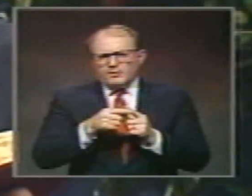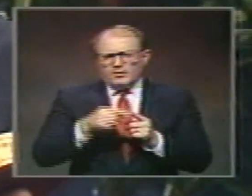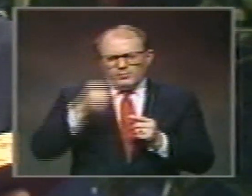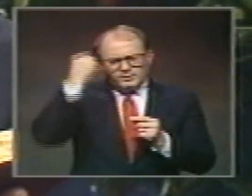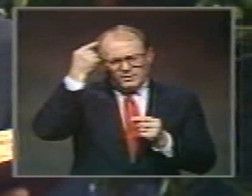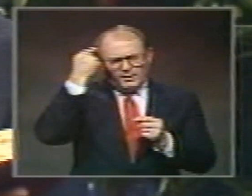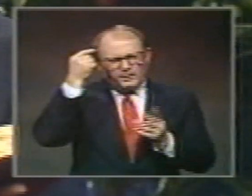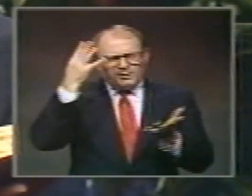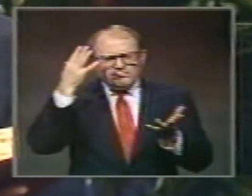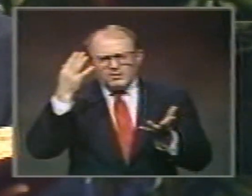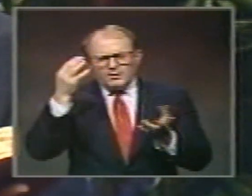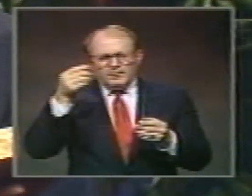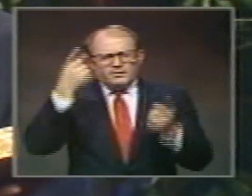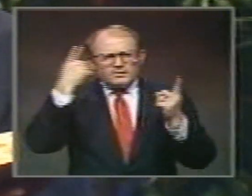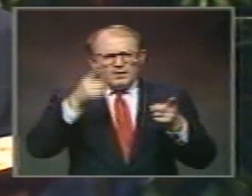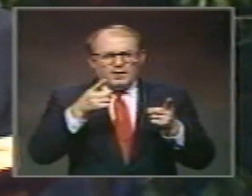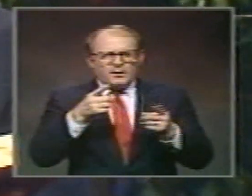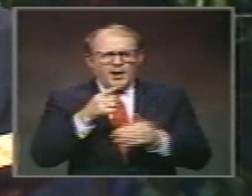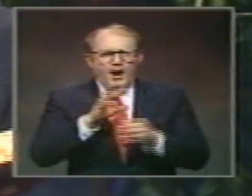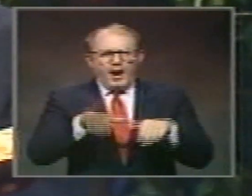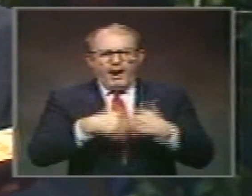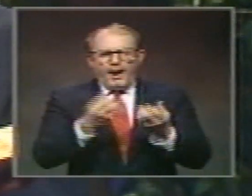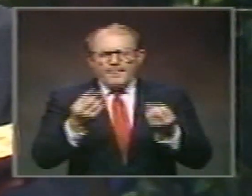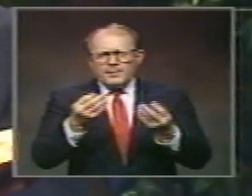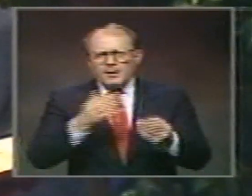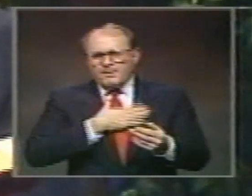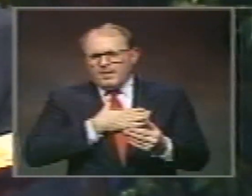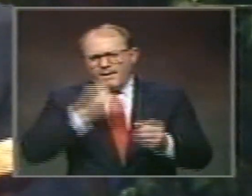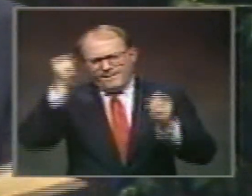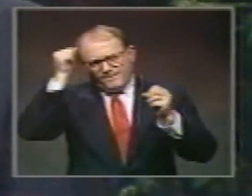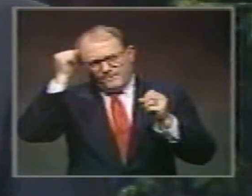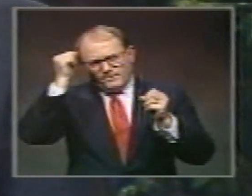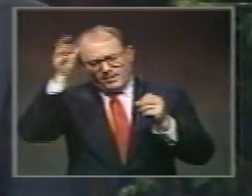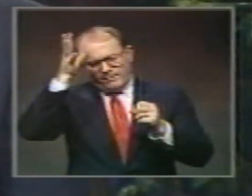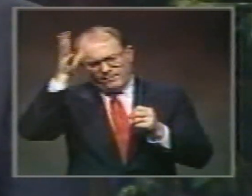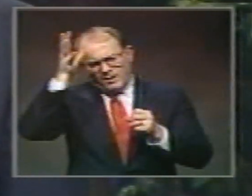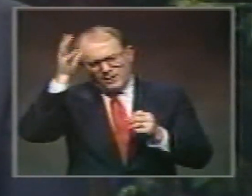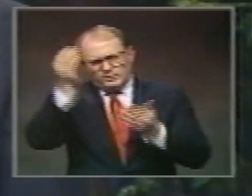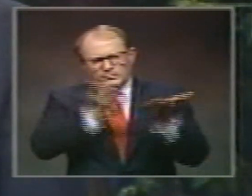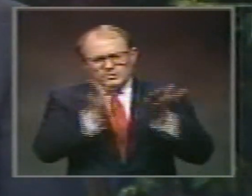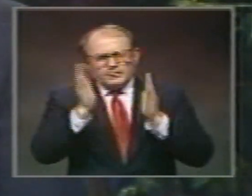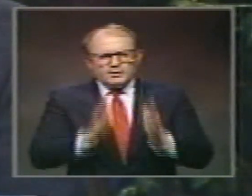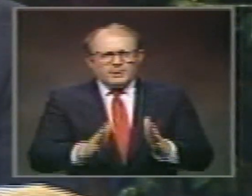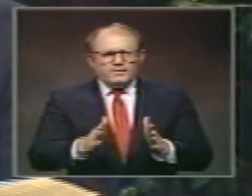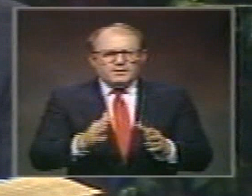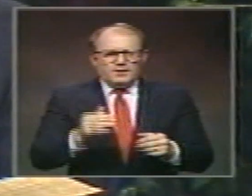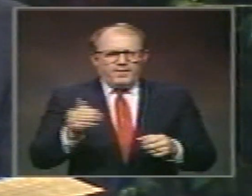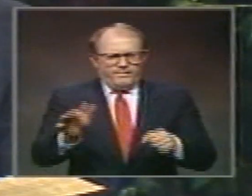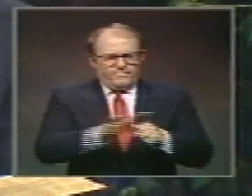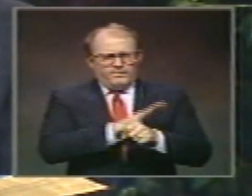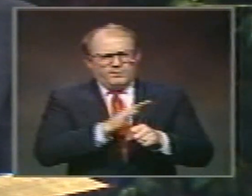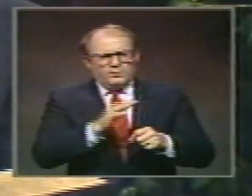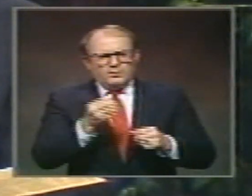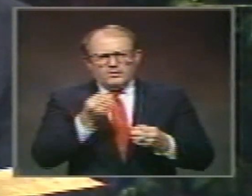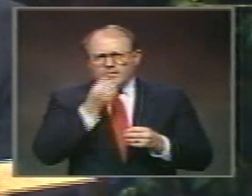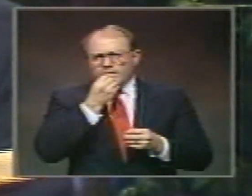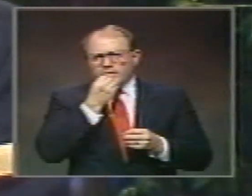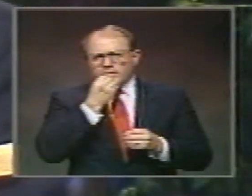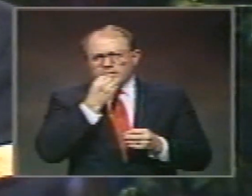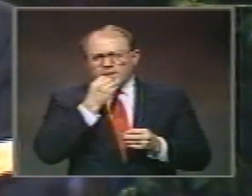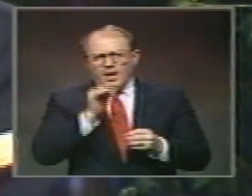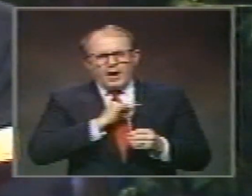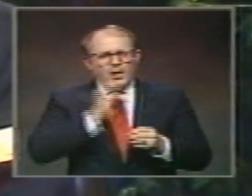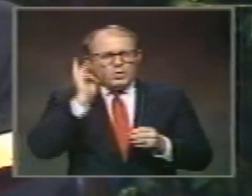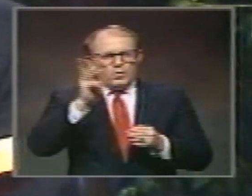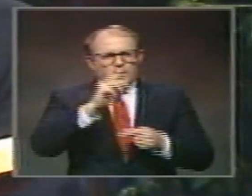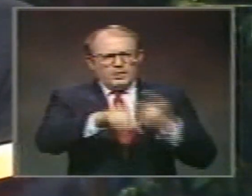said, 'How many hired servants of my father's have bread enough and to spare, and I perish with hunger? I will